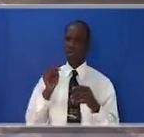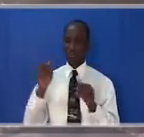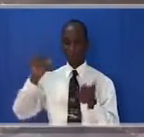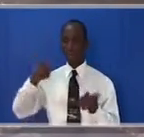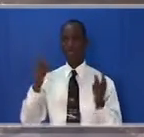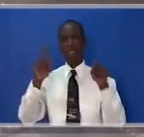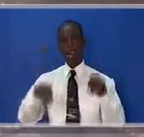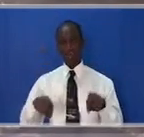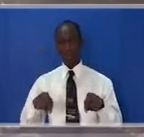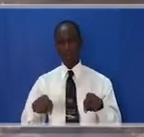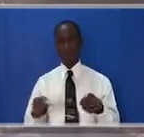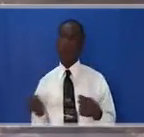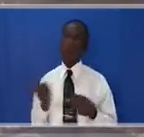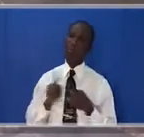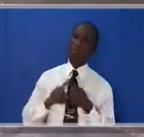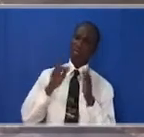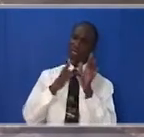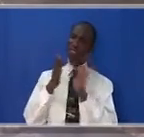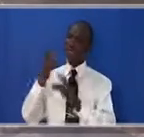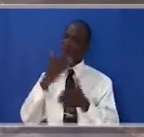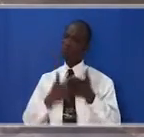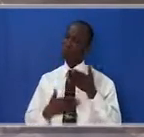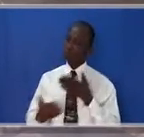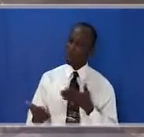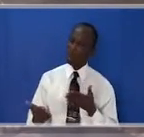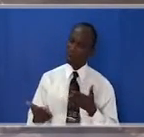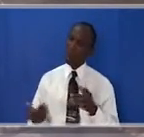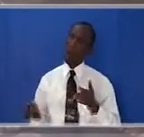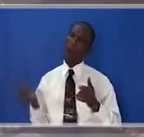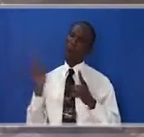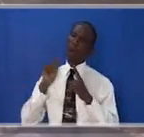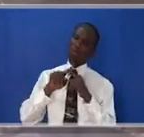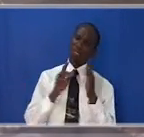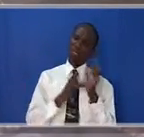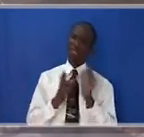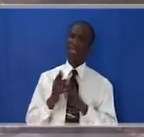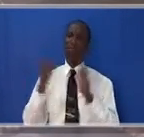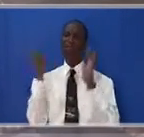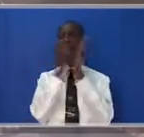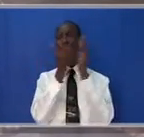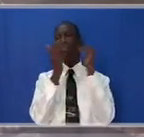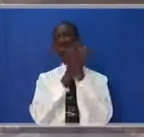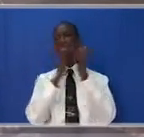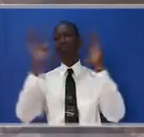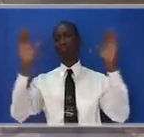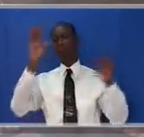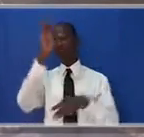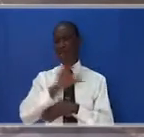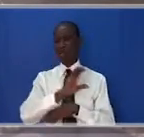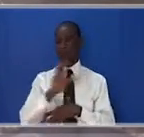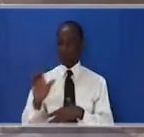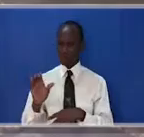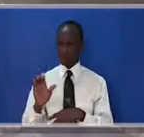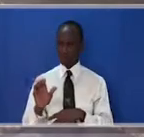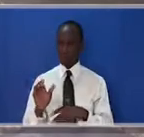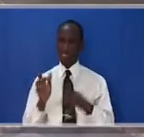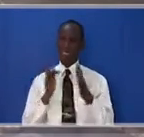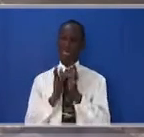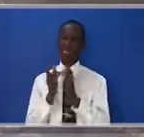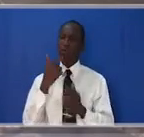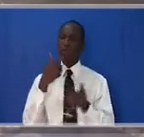Christ wo wo no ko si se Jesus wo born as a new mo so refre wo fu. Now, I catch us, my friends, or